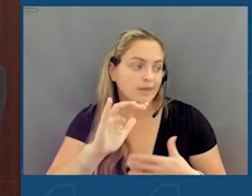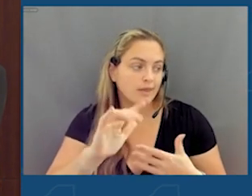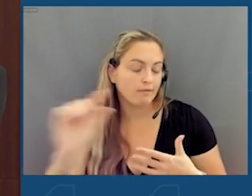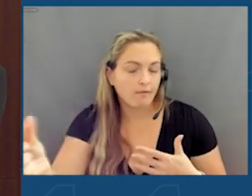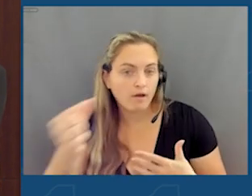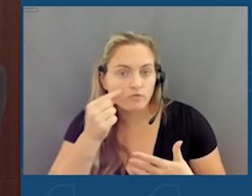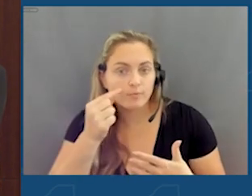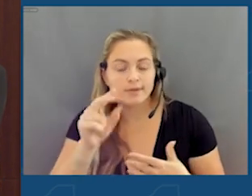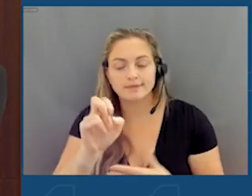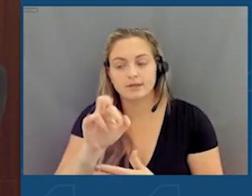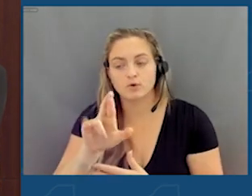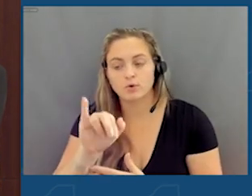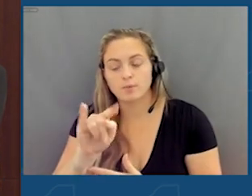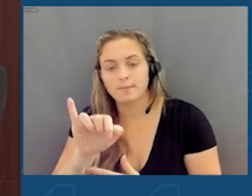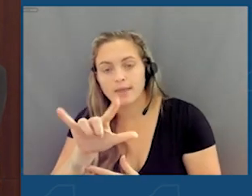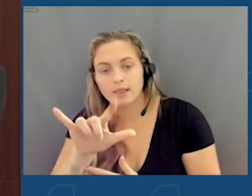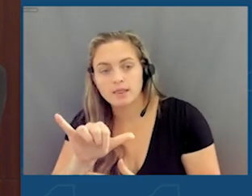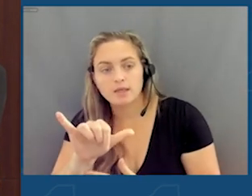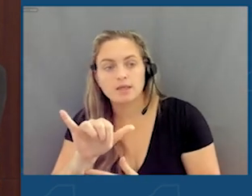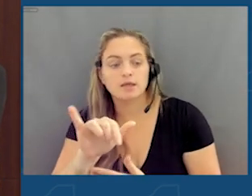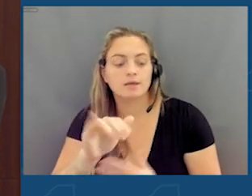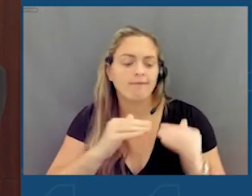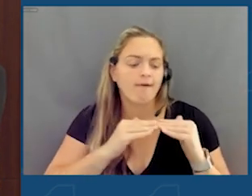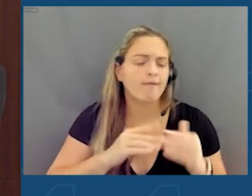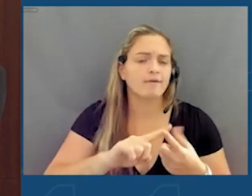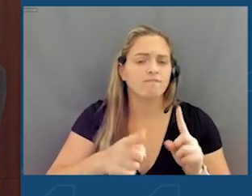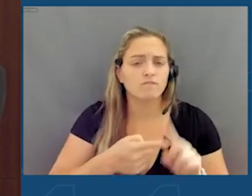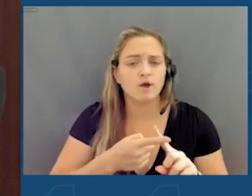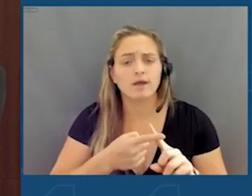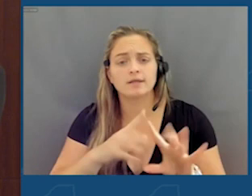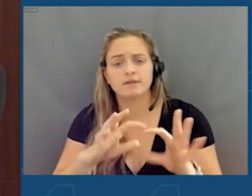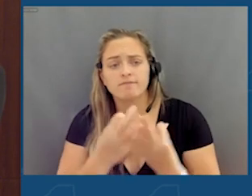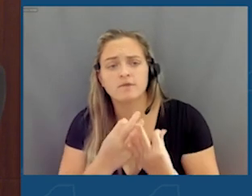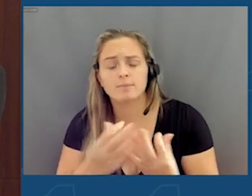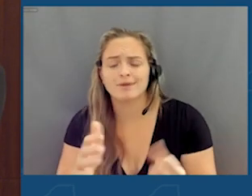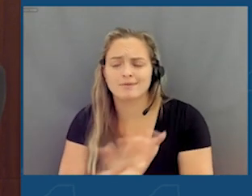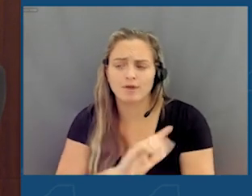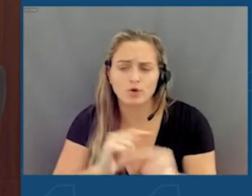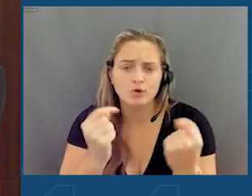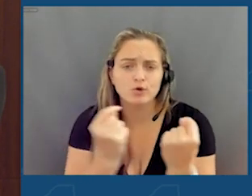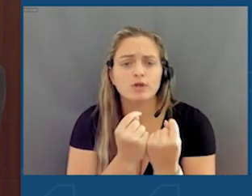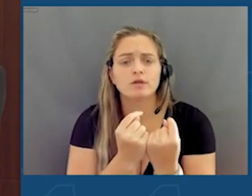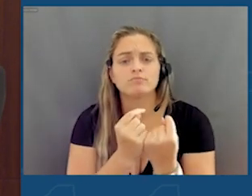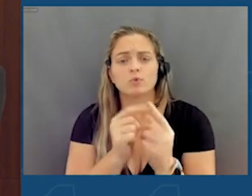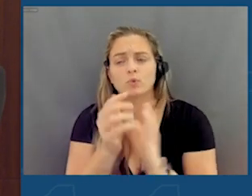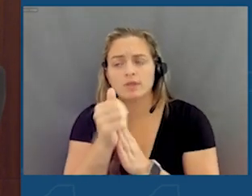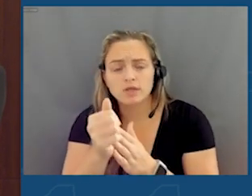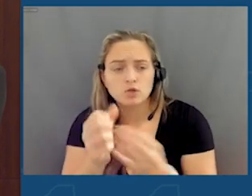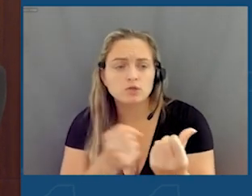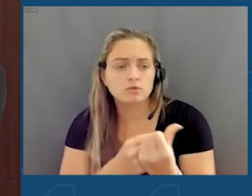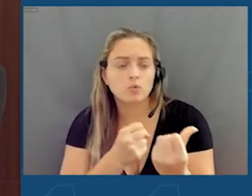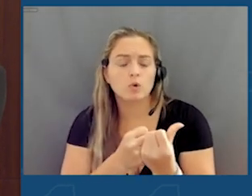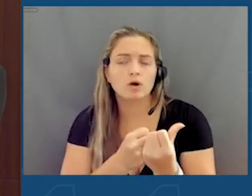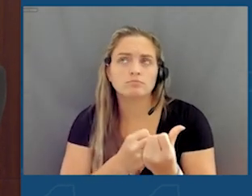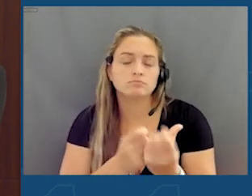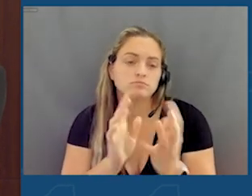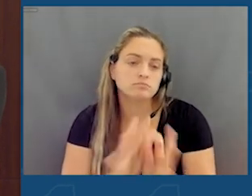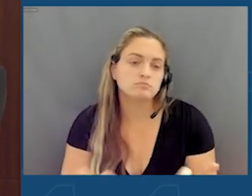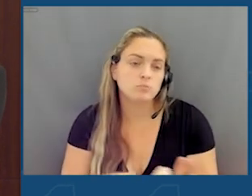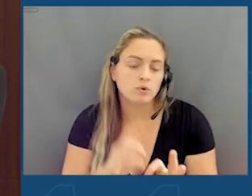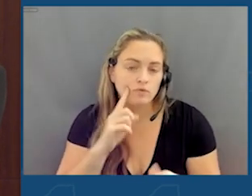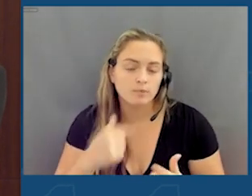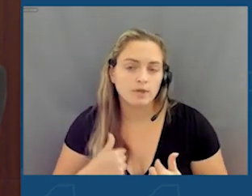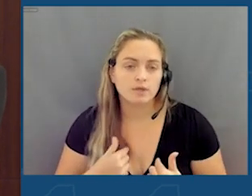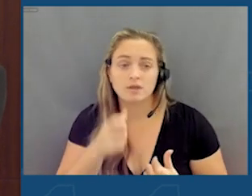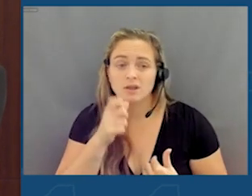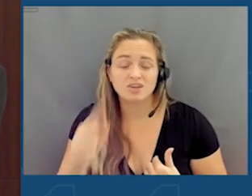my colleagues, friends, family, allies, and my entire team. Your leadership and support means so much, not just